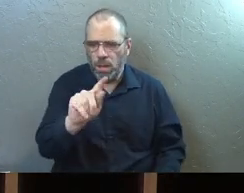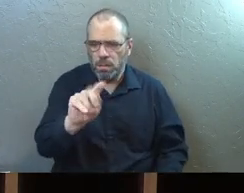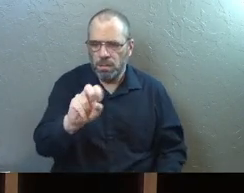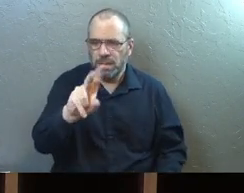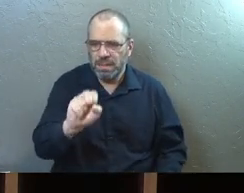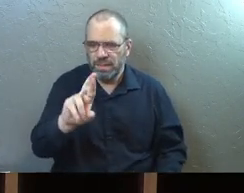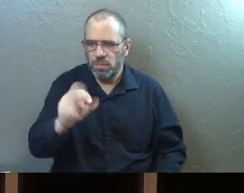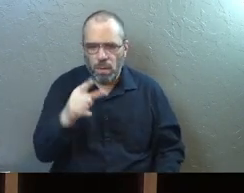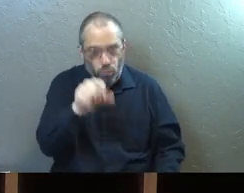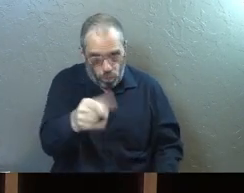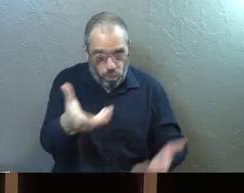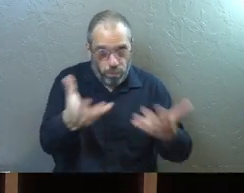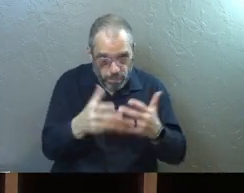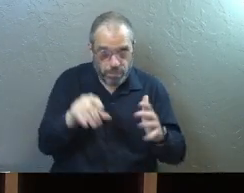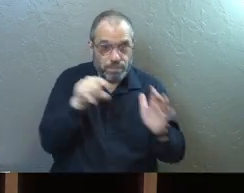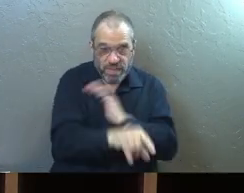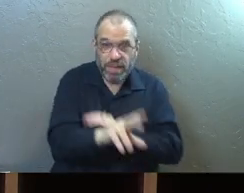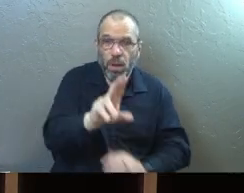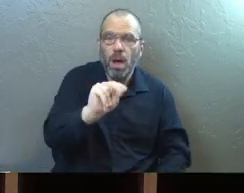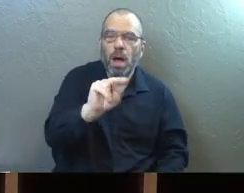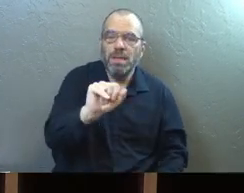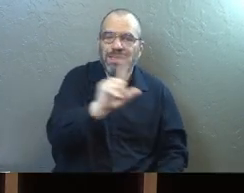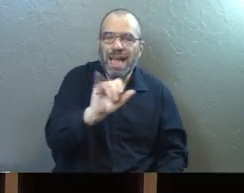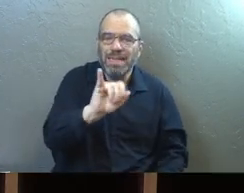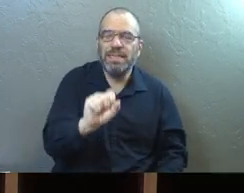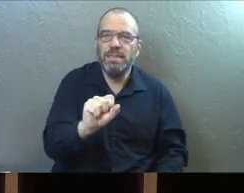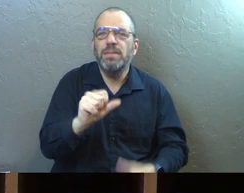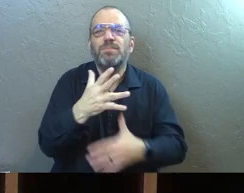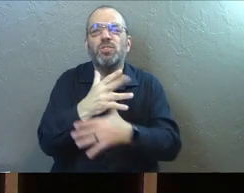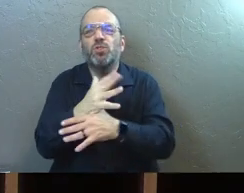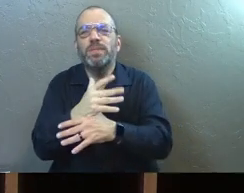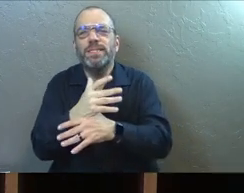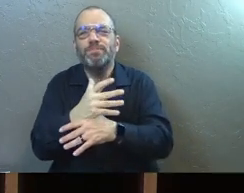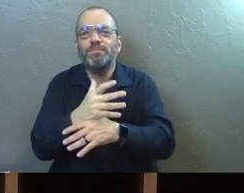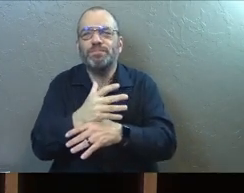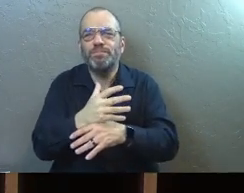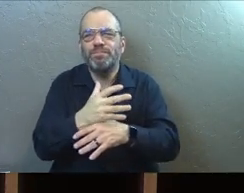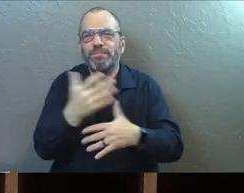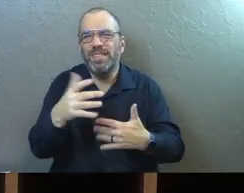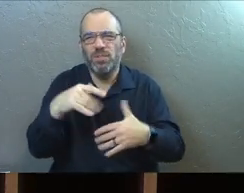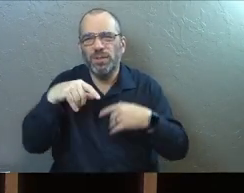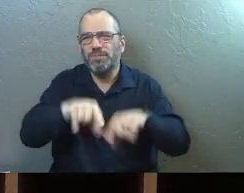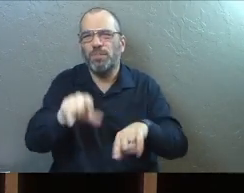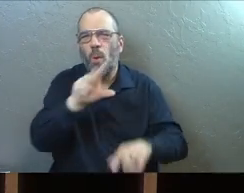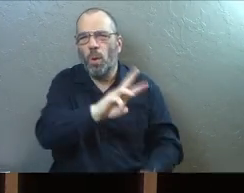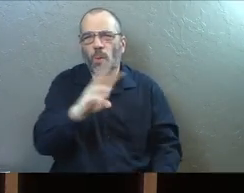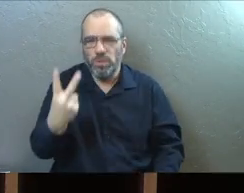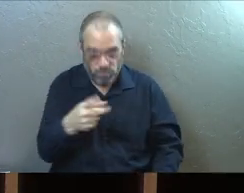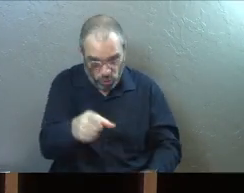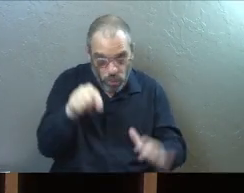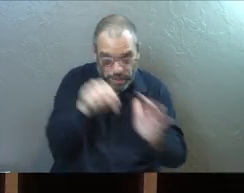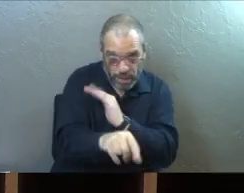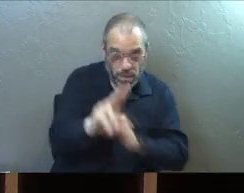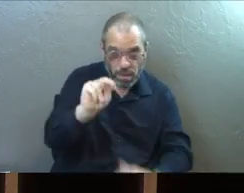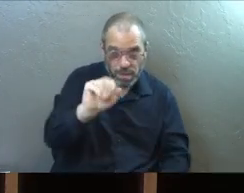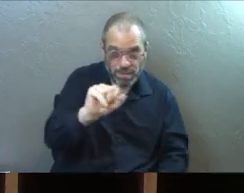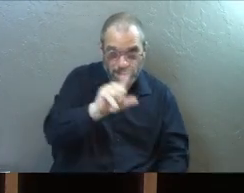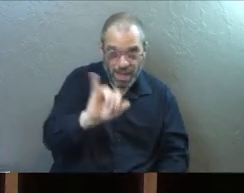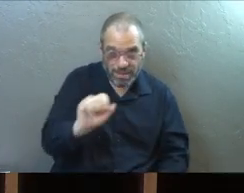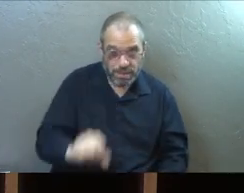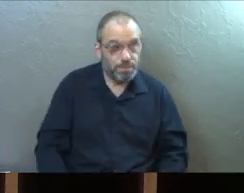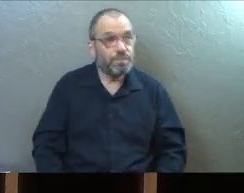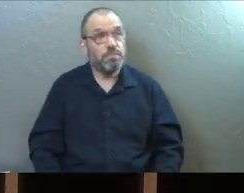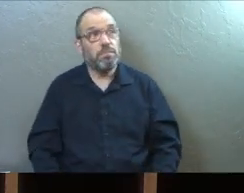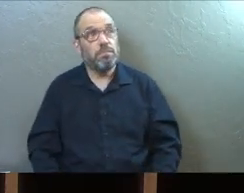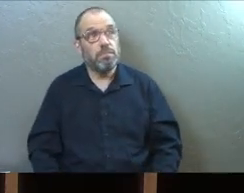and he says, do you want to kill Nazis? Because this is happening during World War II. Do you want to kill Nazis? And